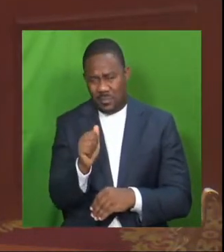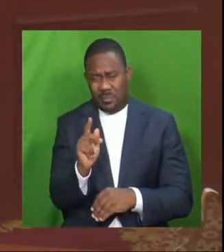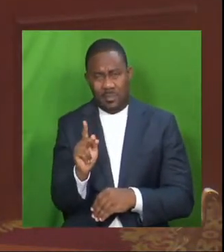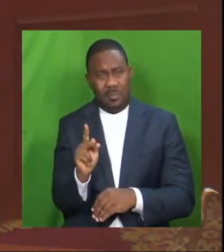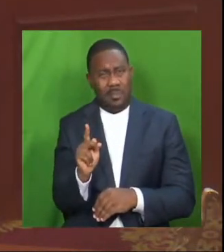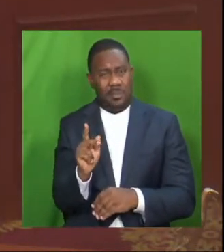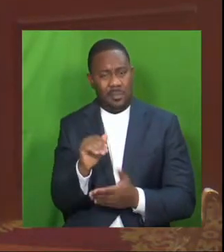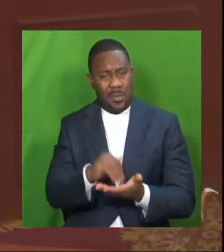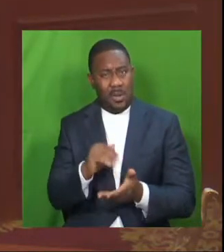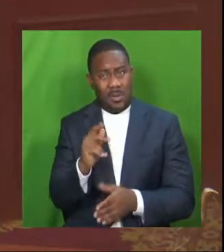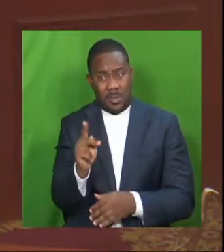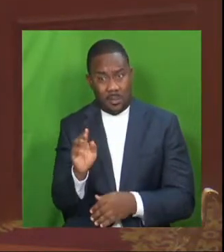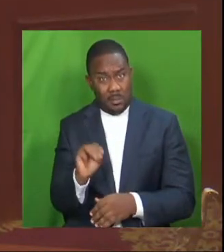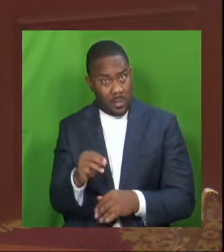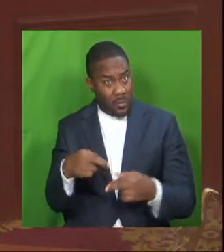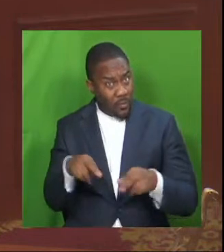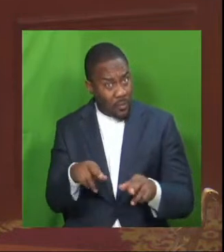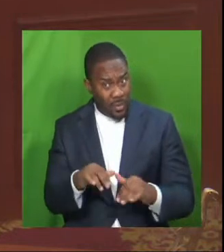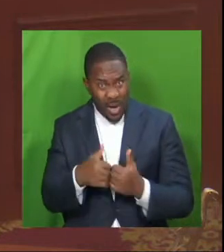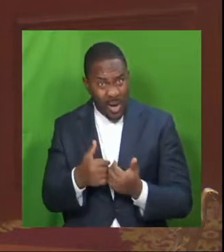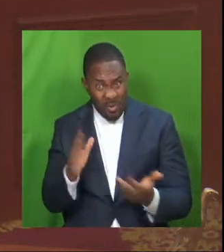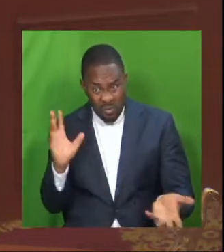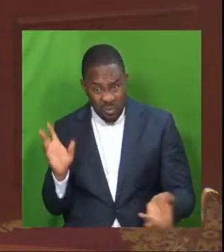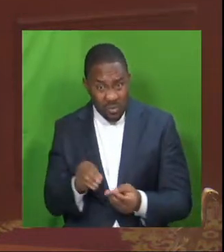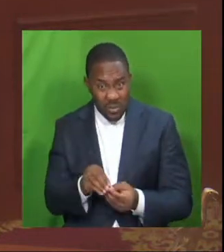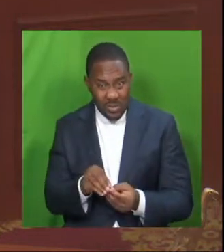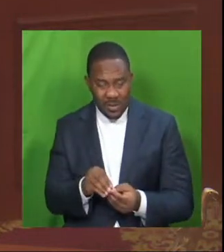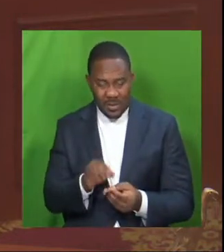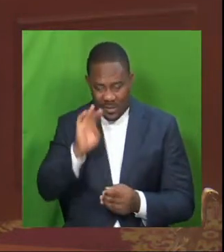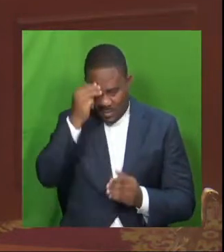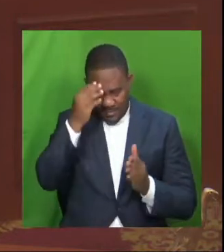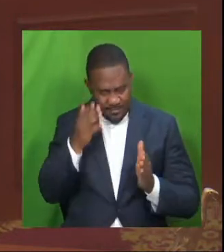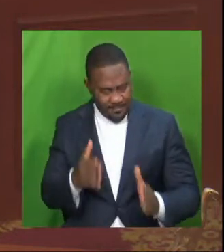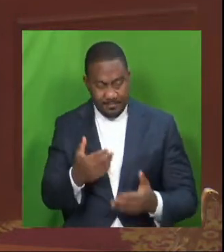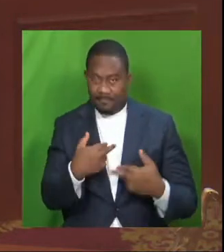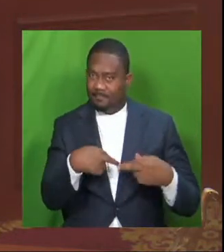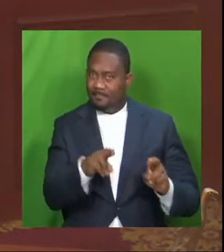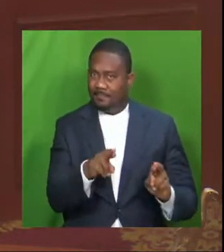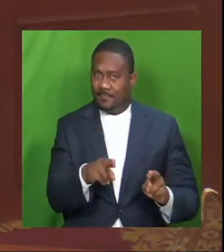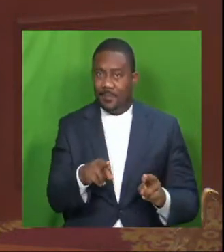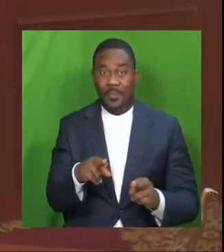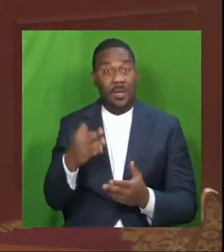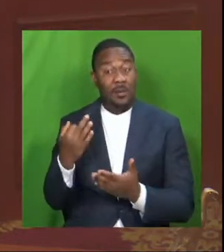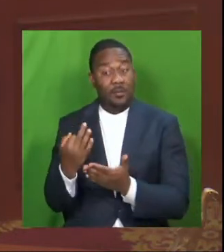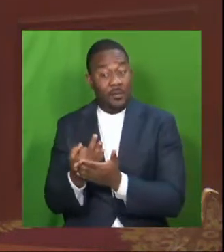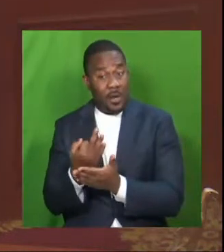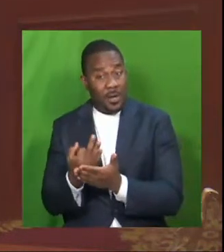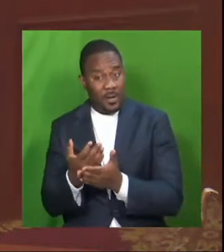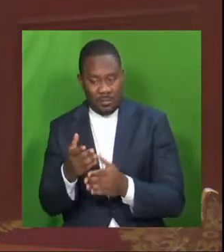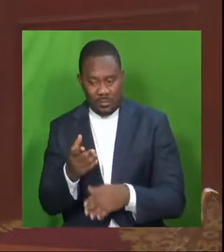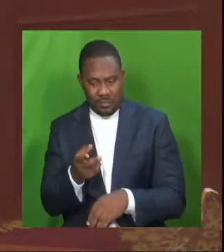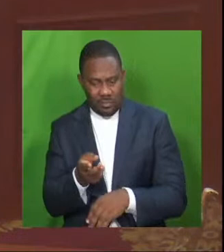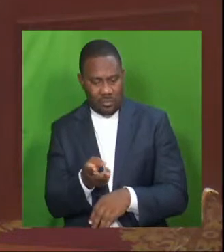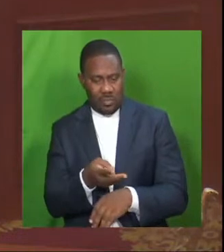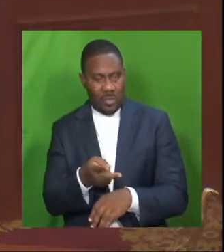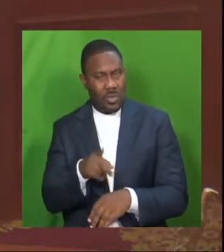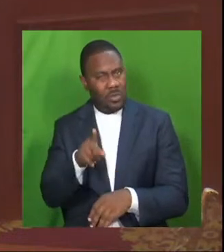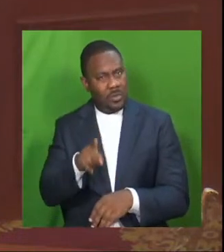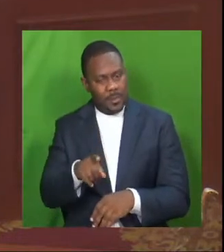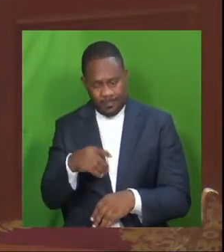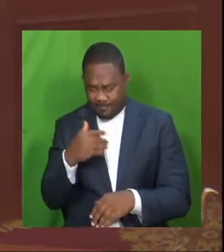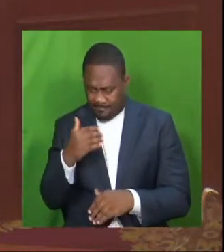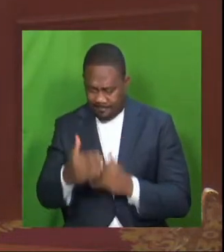kilometers of road. And Mr. Speaker, the Minister for Roads and the Minister for Finance must take the